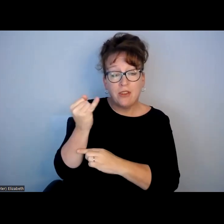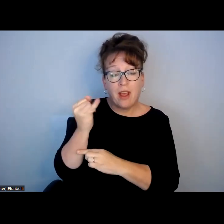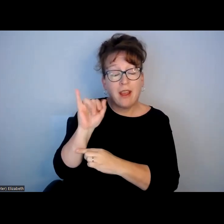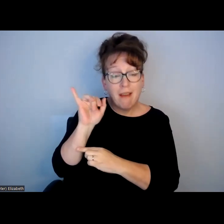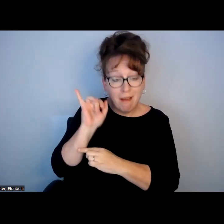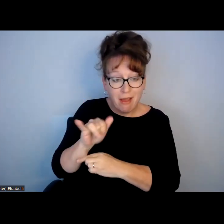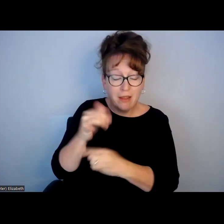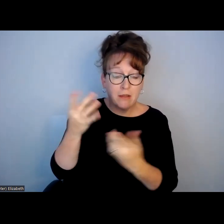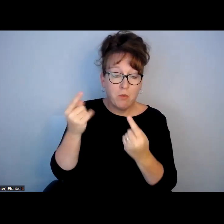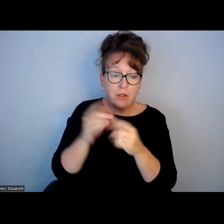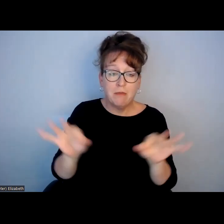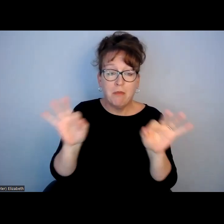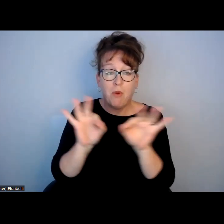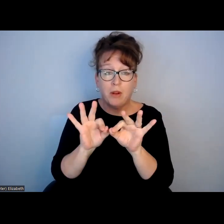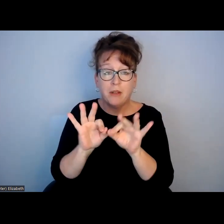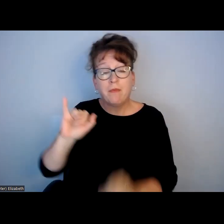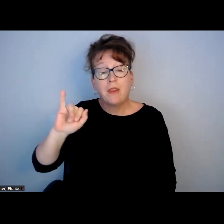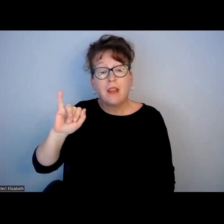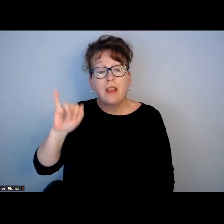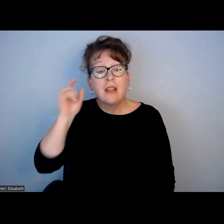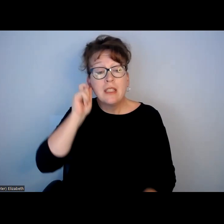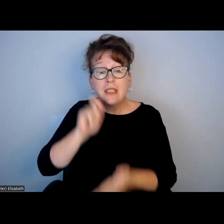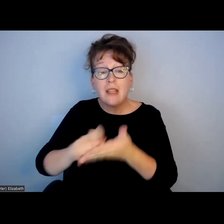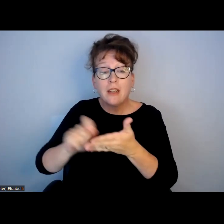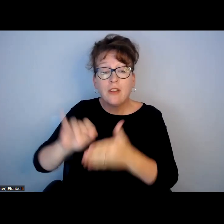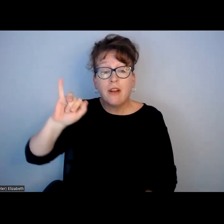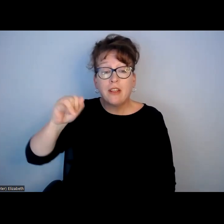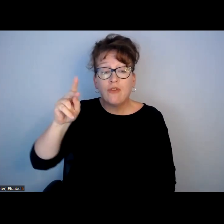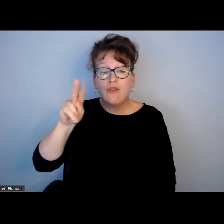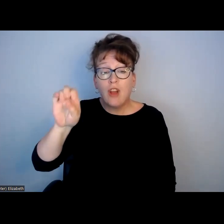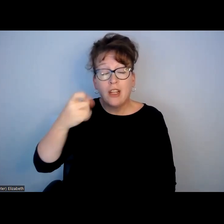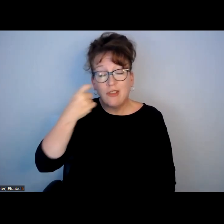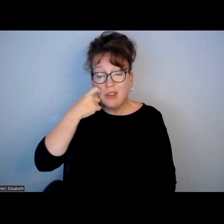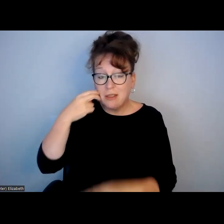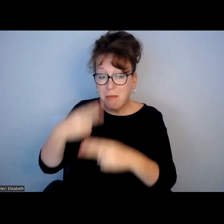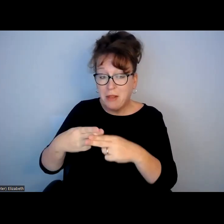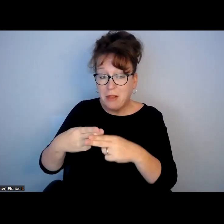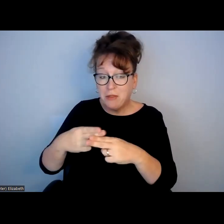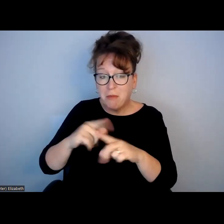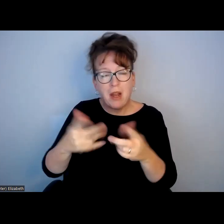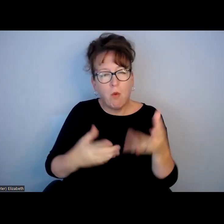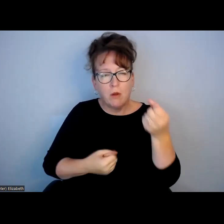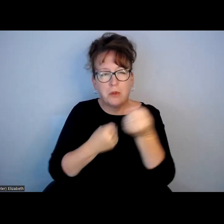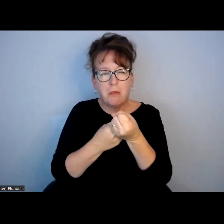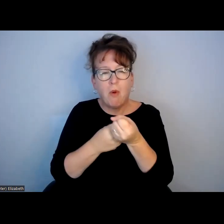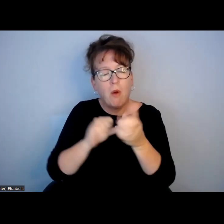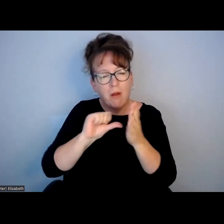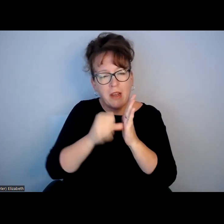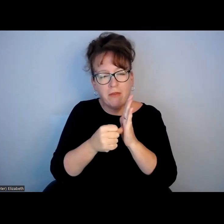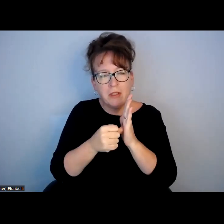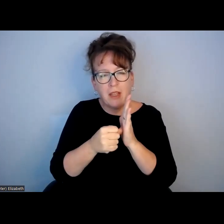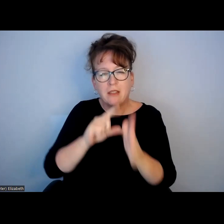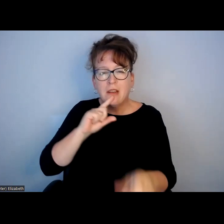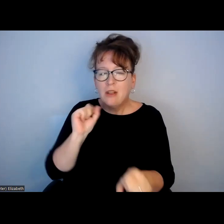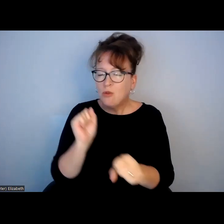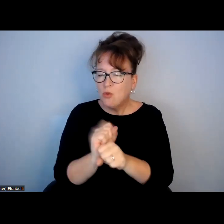critical. Undersecretary Judge mentioned this, and I just want to emphasize that it is really important to